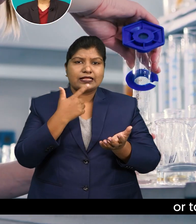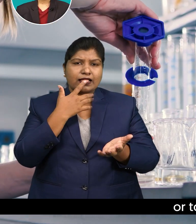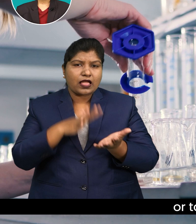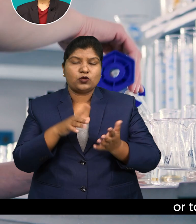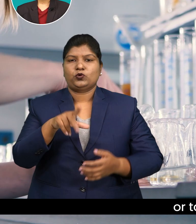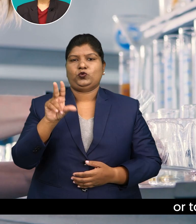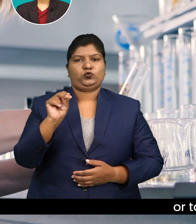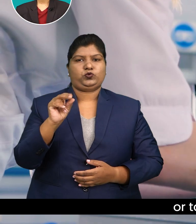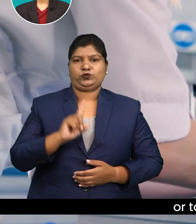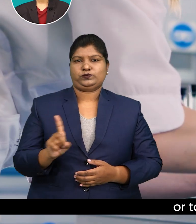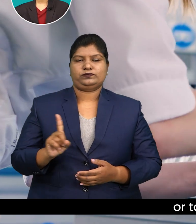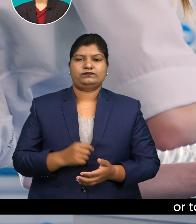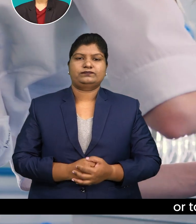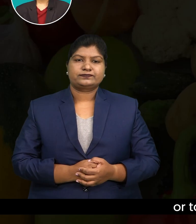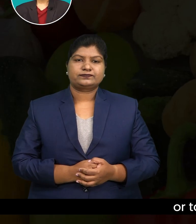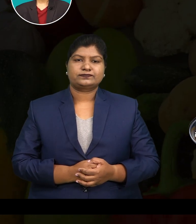chemicals.